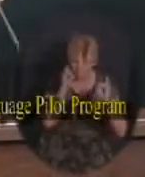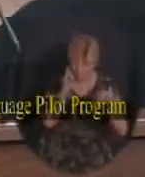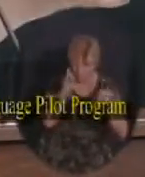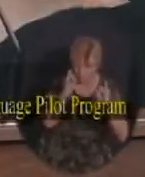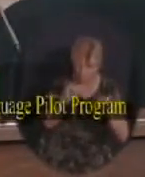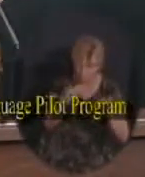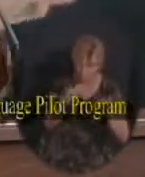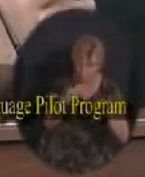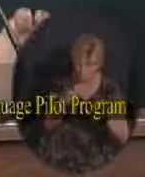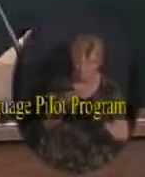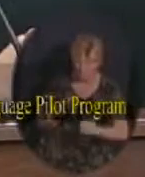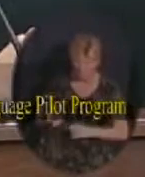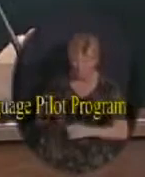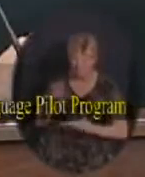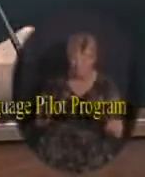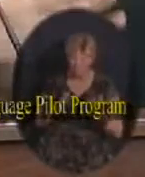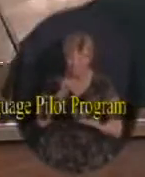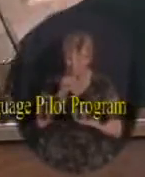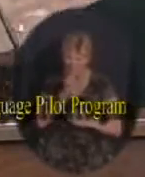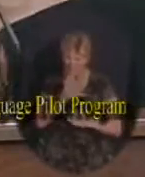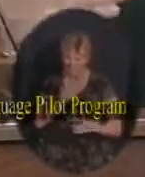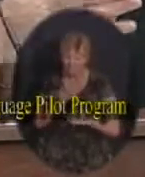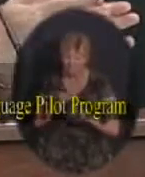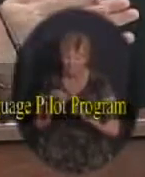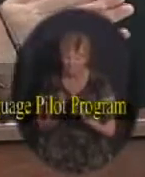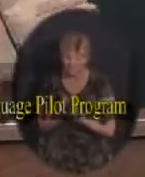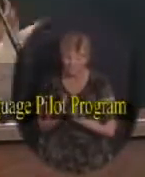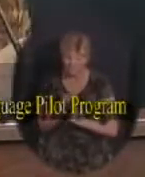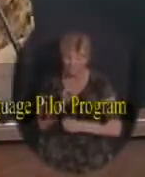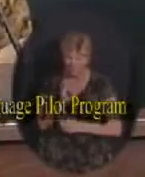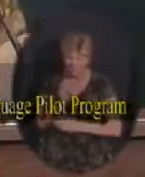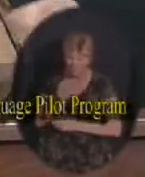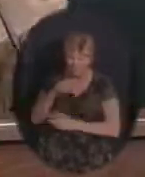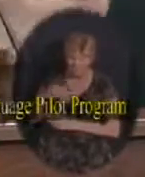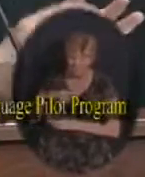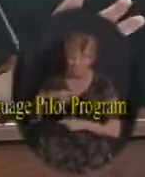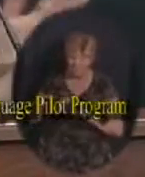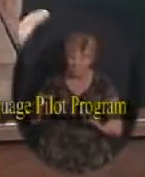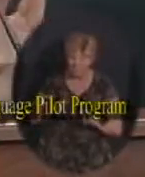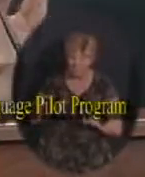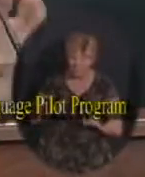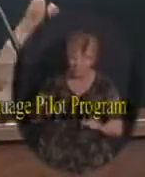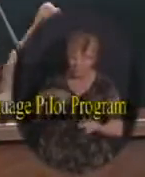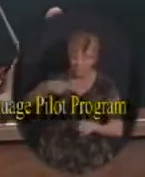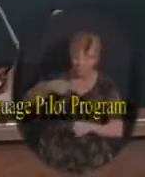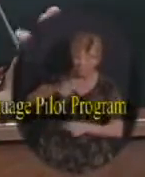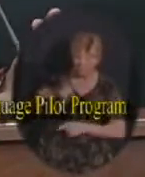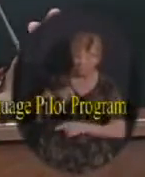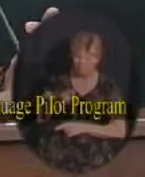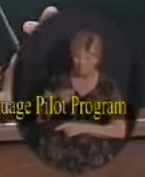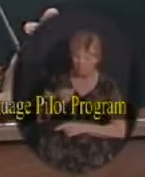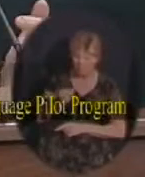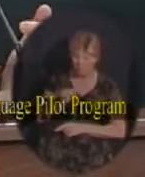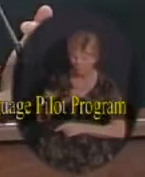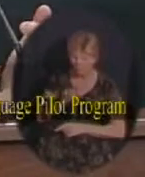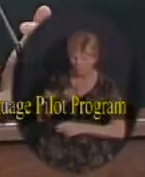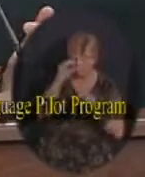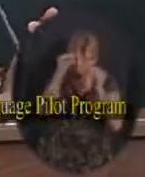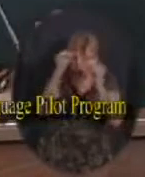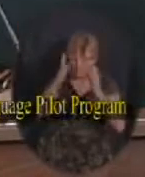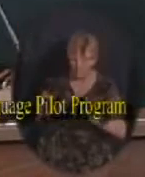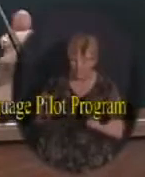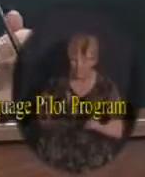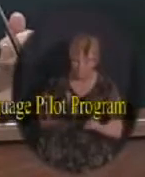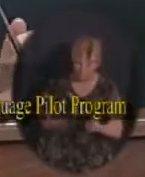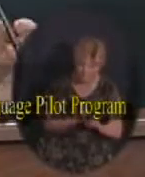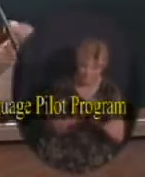IEP or what might be best practices, but they are the deliverer of it. And so another component of that computer lab assistant